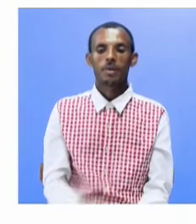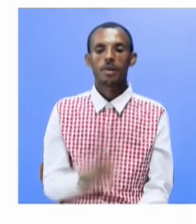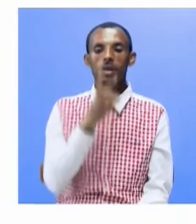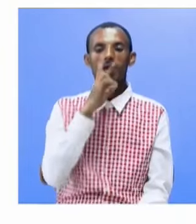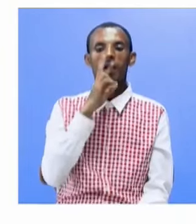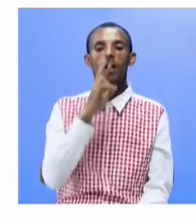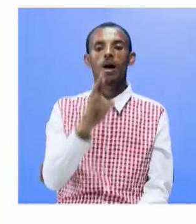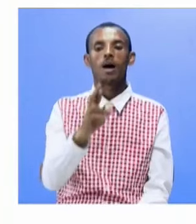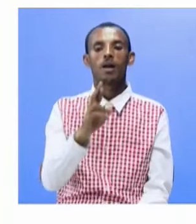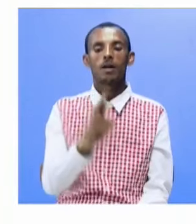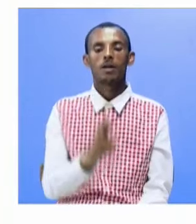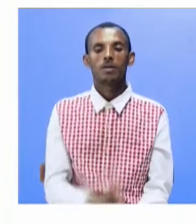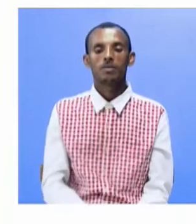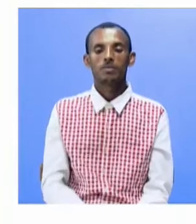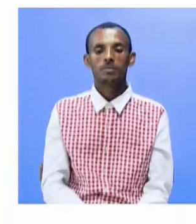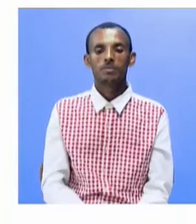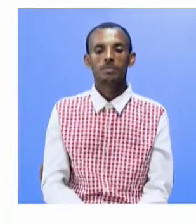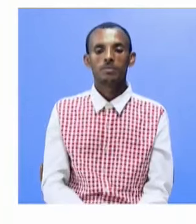are